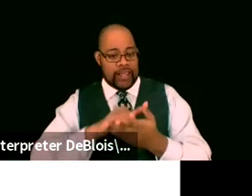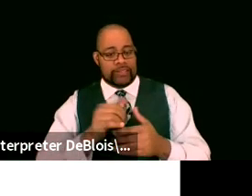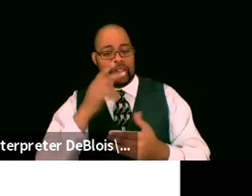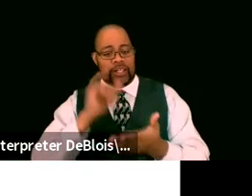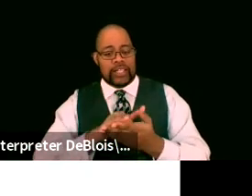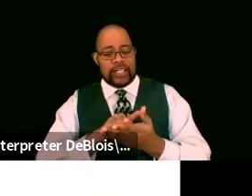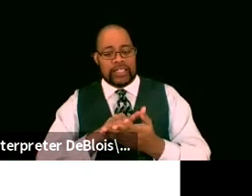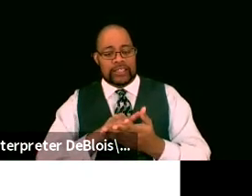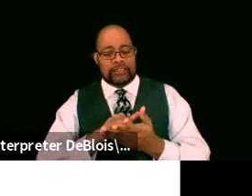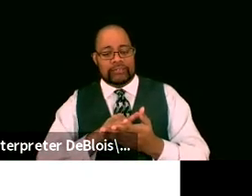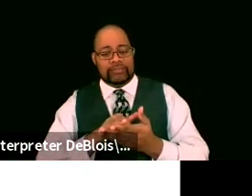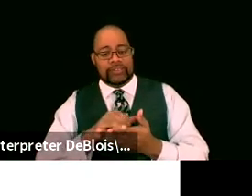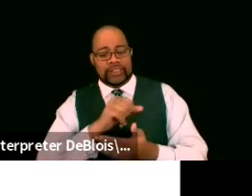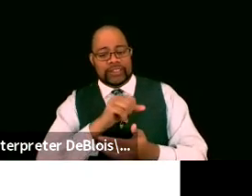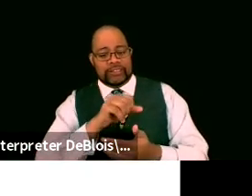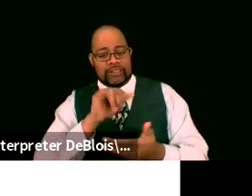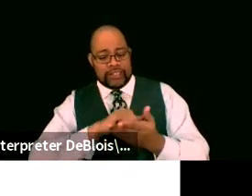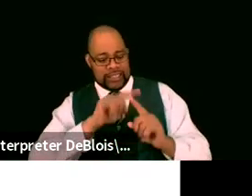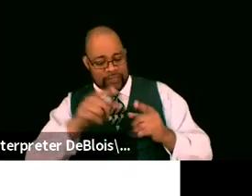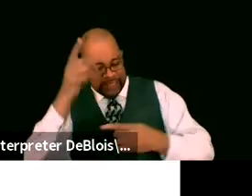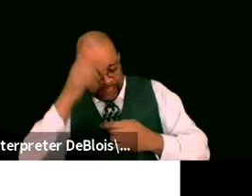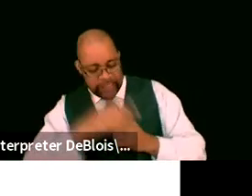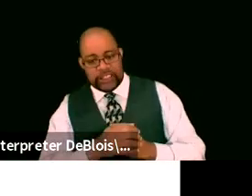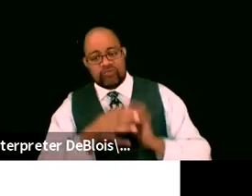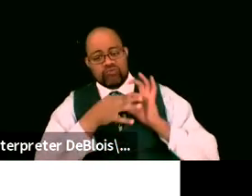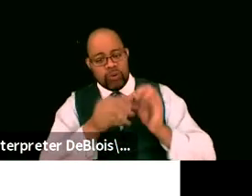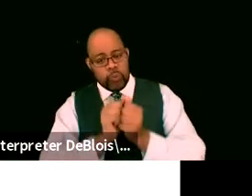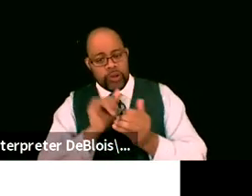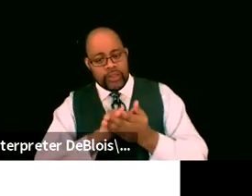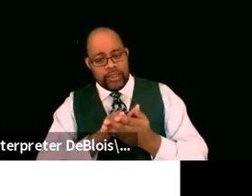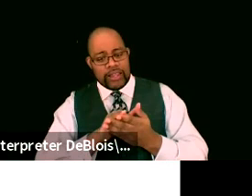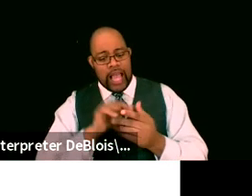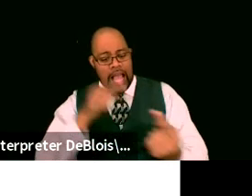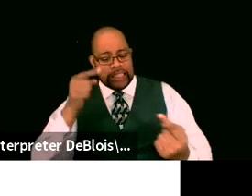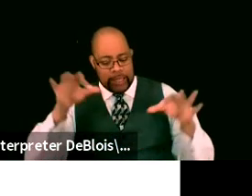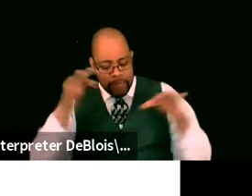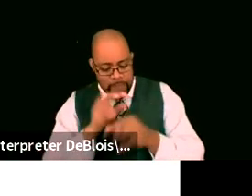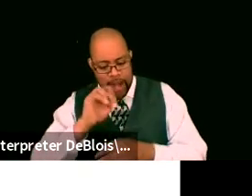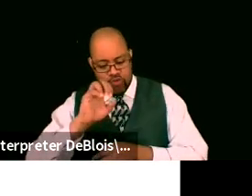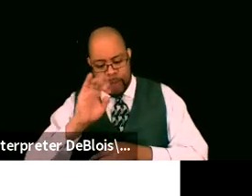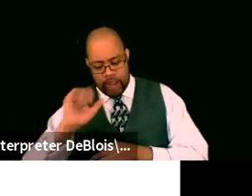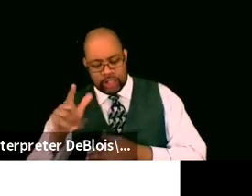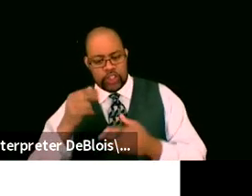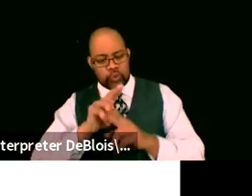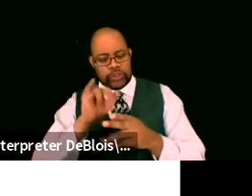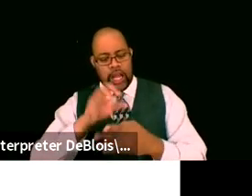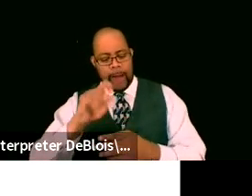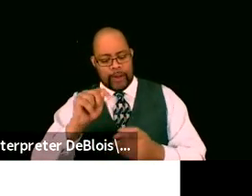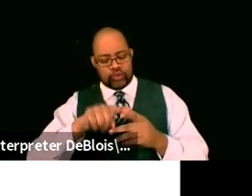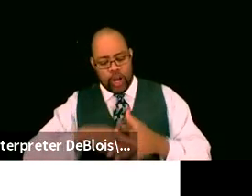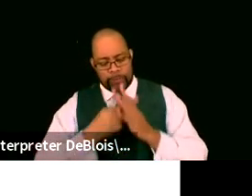at the susceptibility of Staphylococcus aureus in response to antimicrobials, and specifically using compounds to